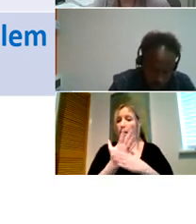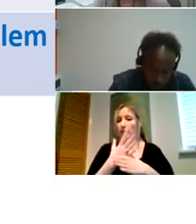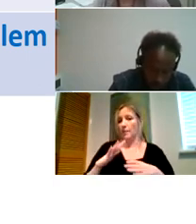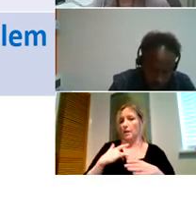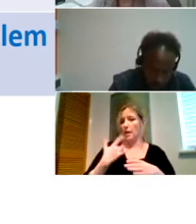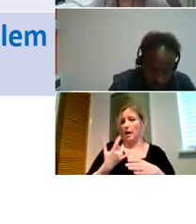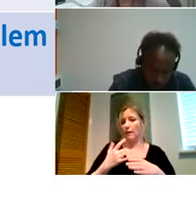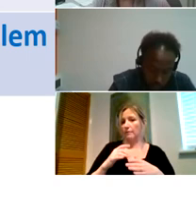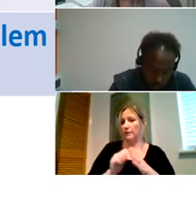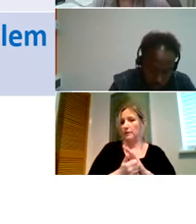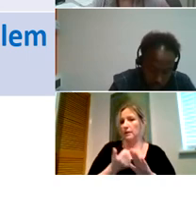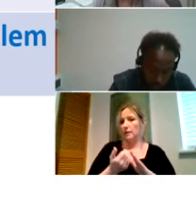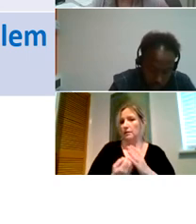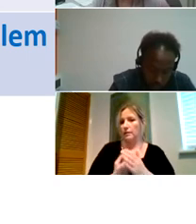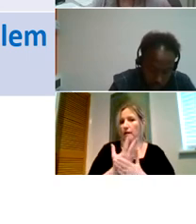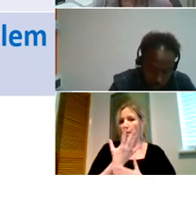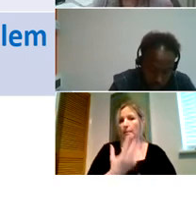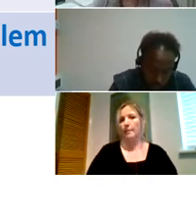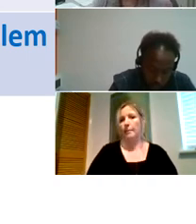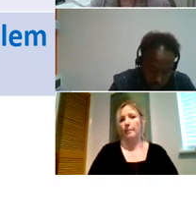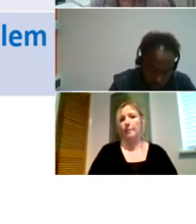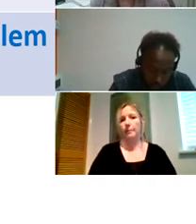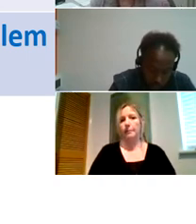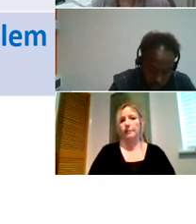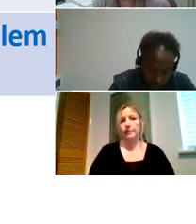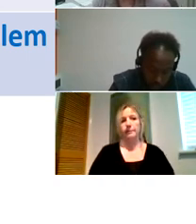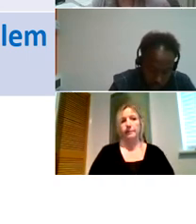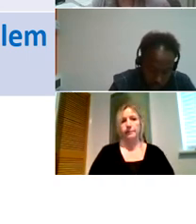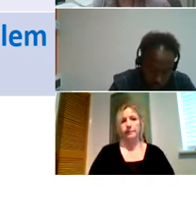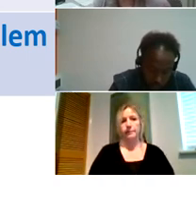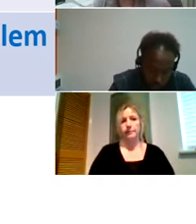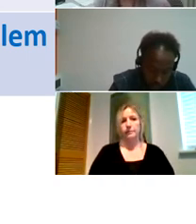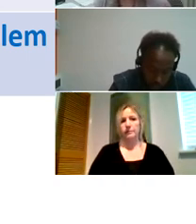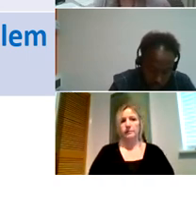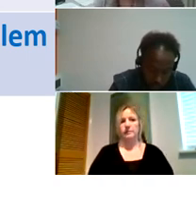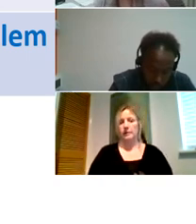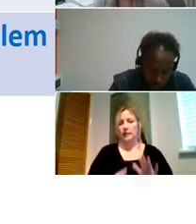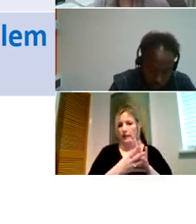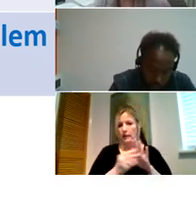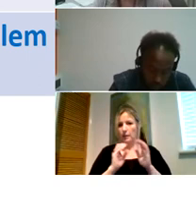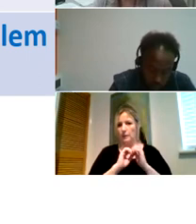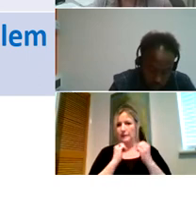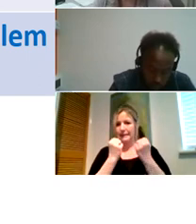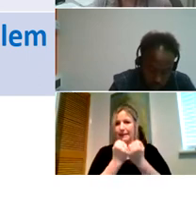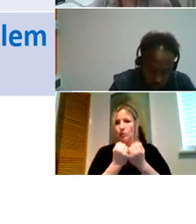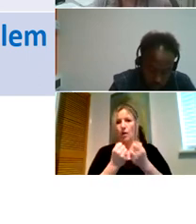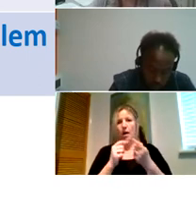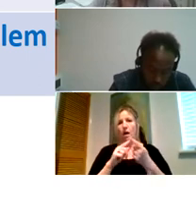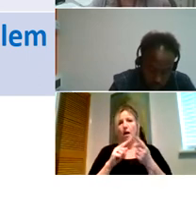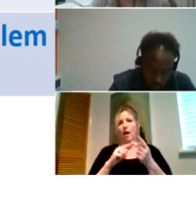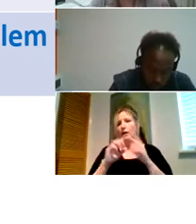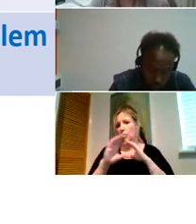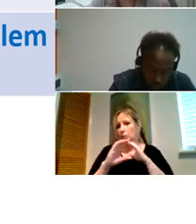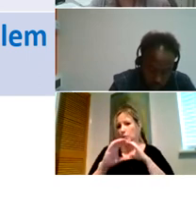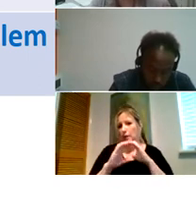So we're looking at developing your team working skills, your communication skills, your ability